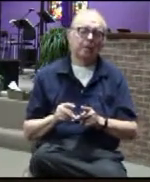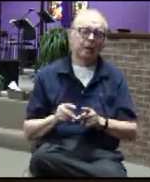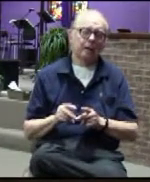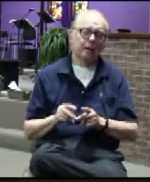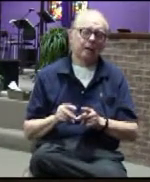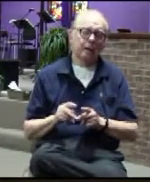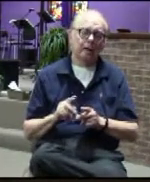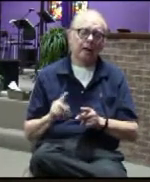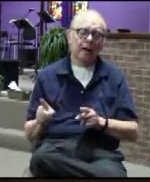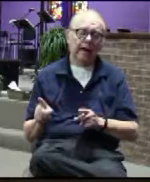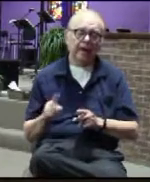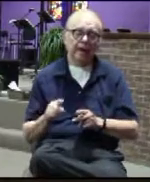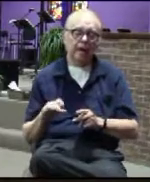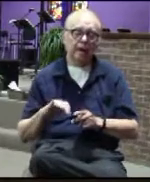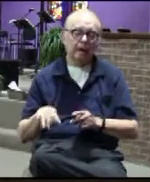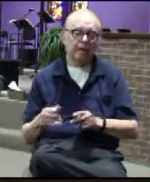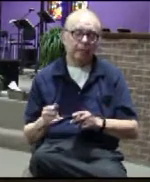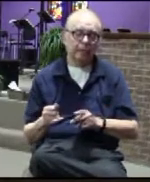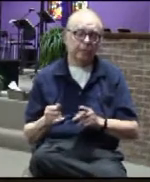and they introduce you